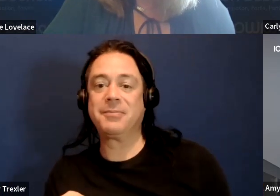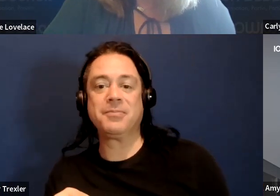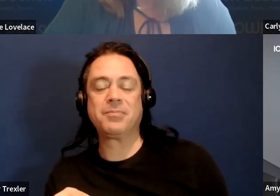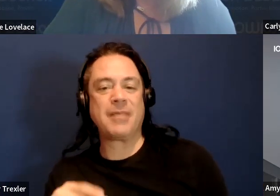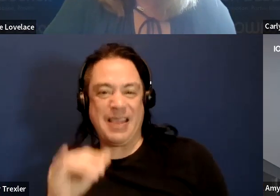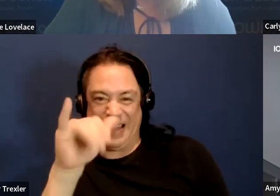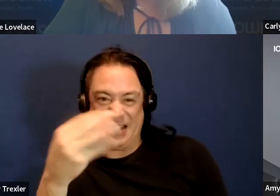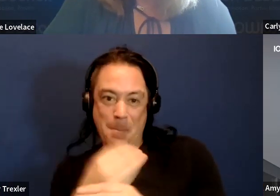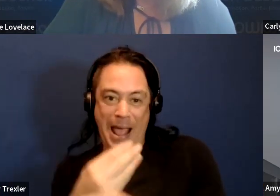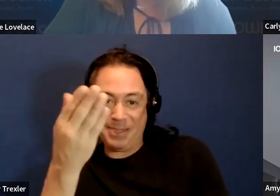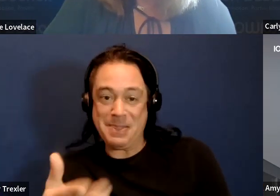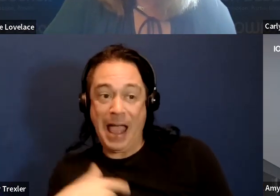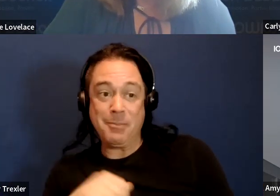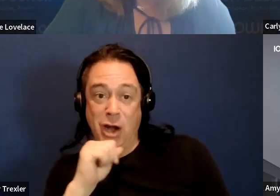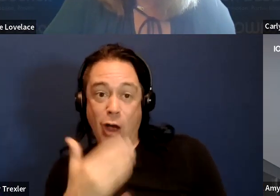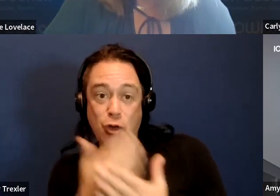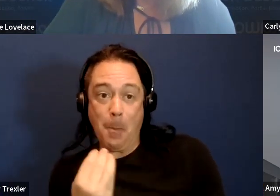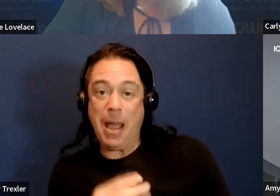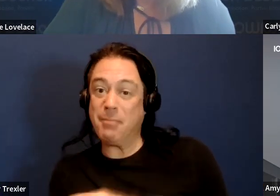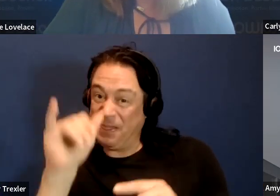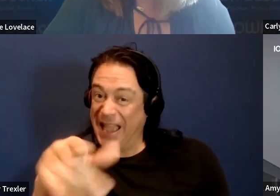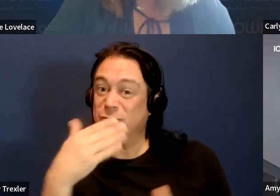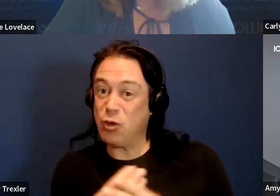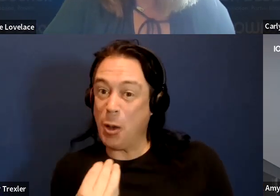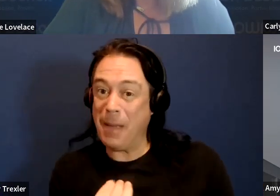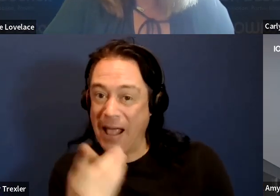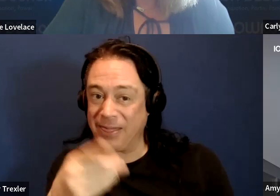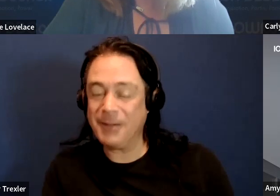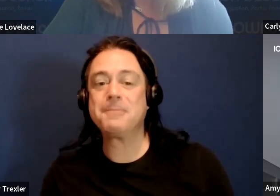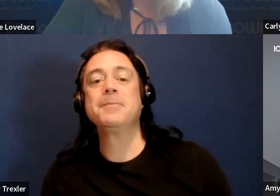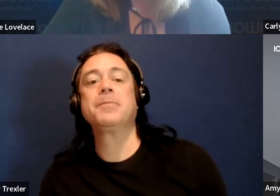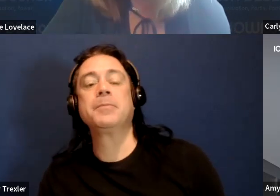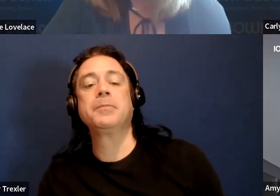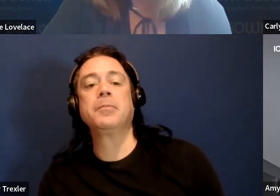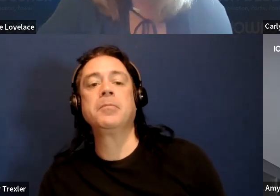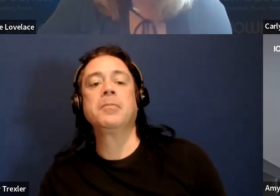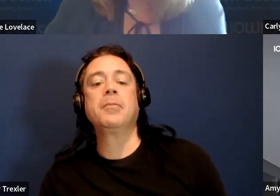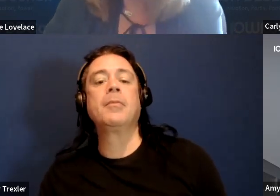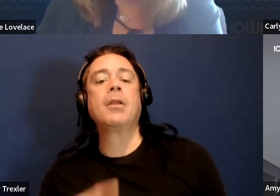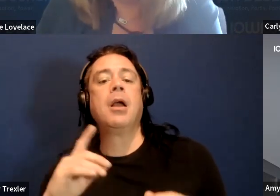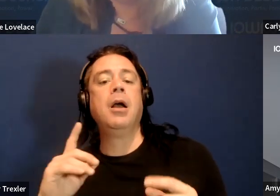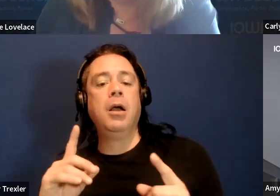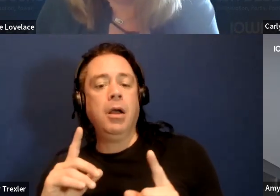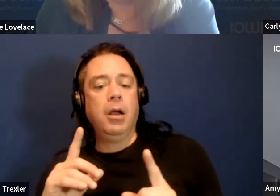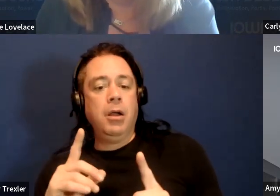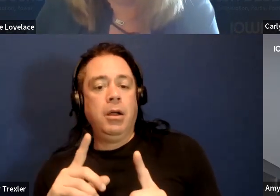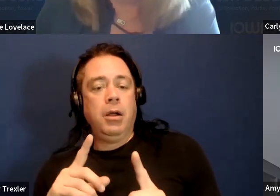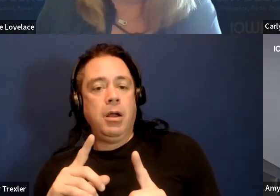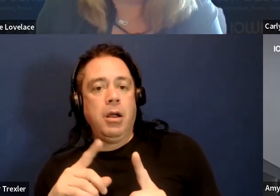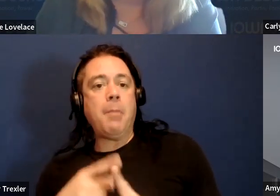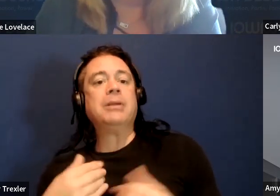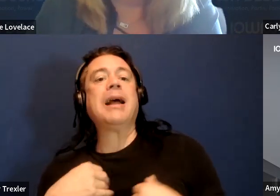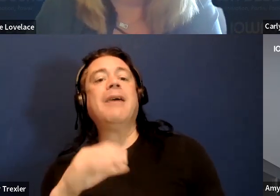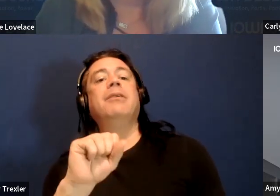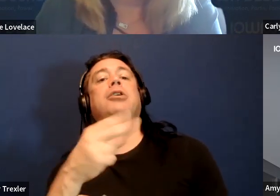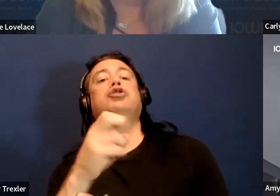There's the math. I'm not good at math, but that's good math. And there is a, the shell bills are